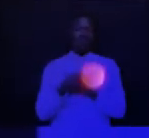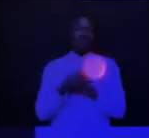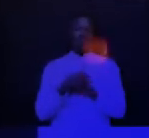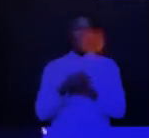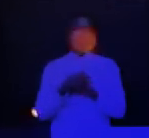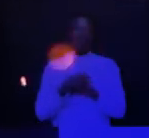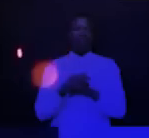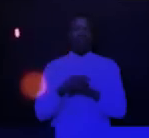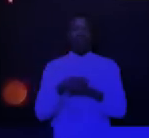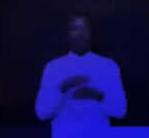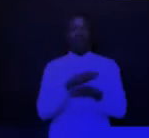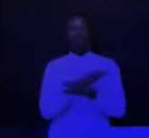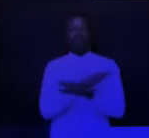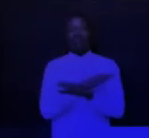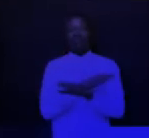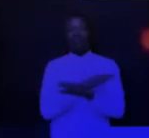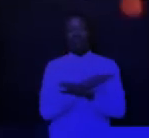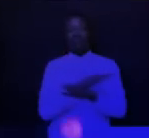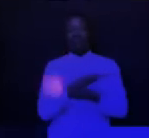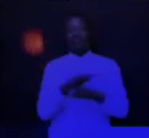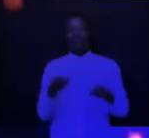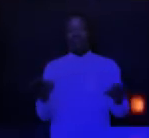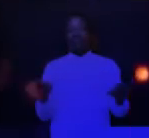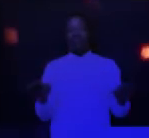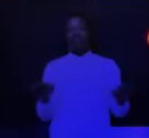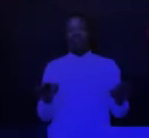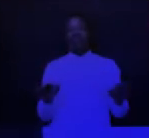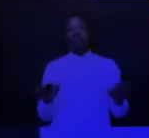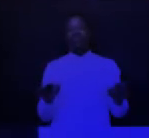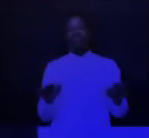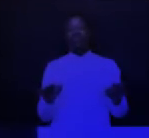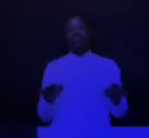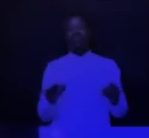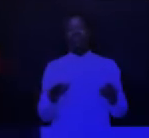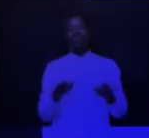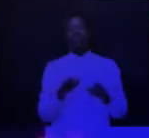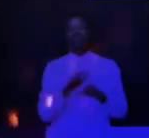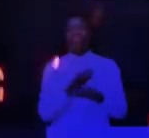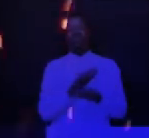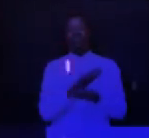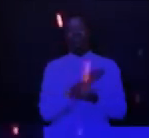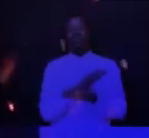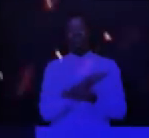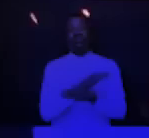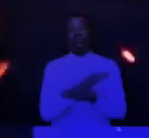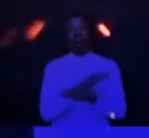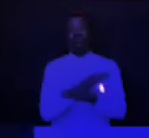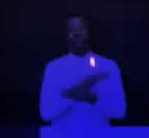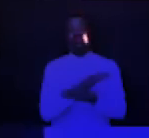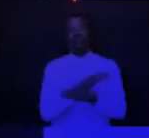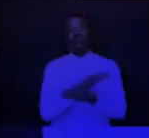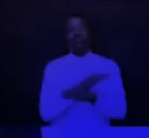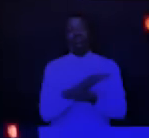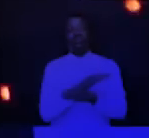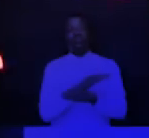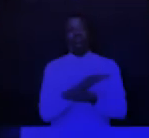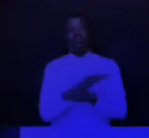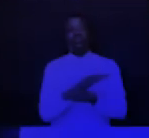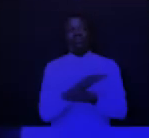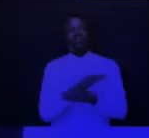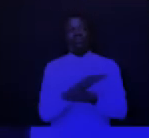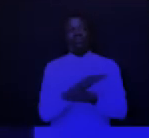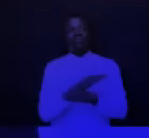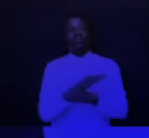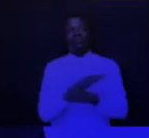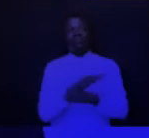And do not blot out what I have so faithfully done for the house of my God and his services.